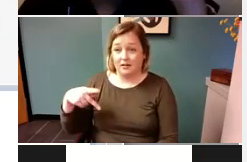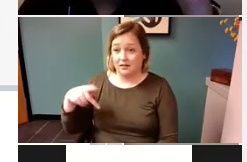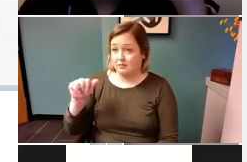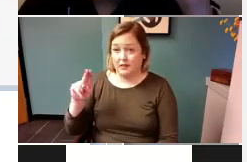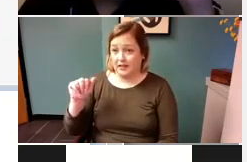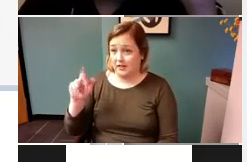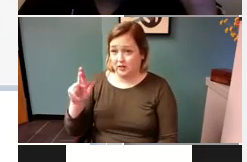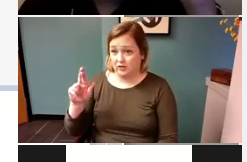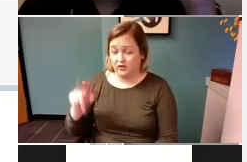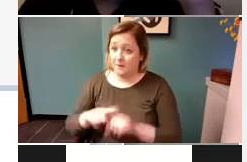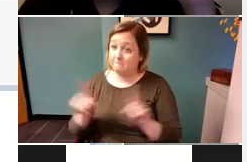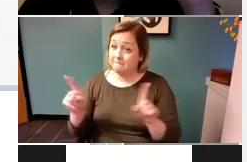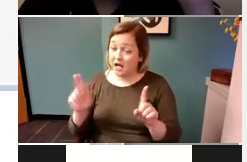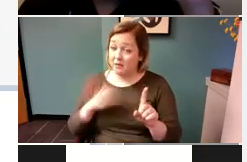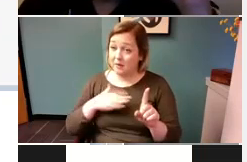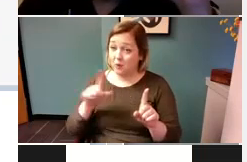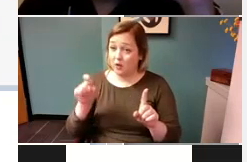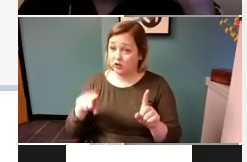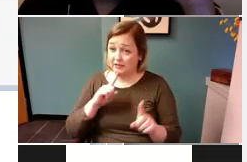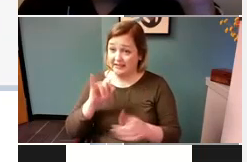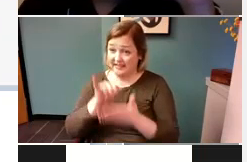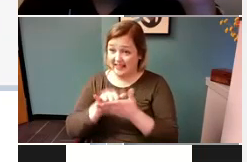3 vertex graph?